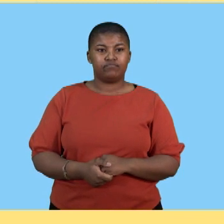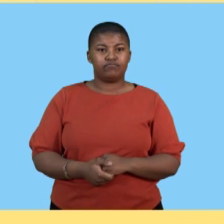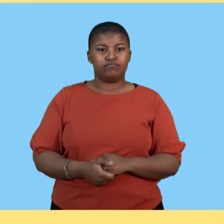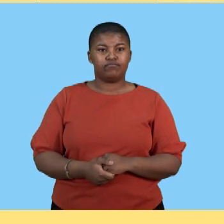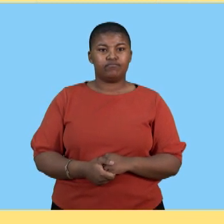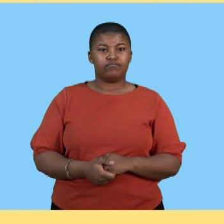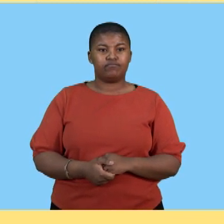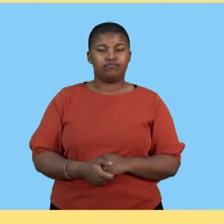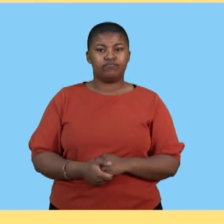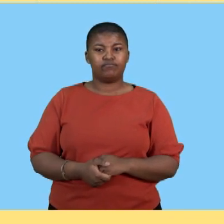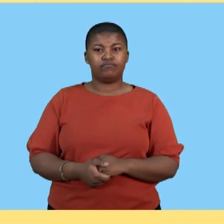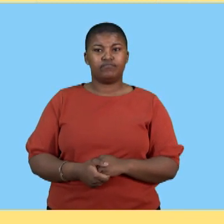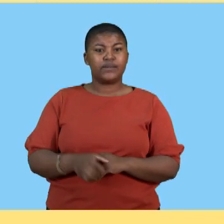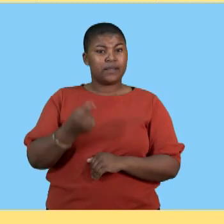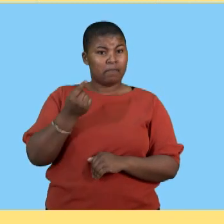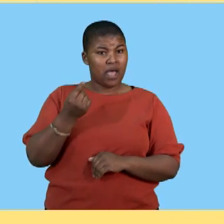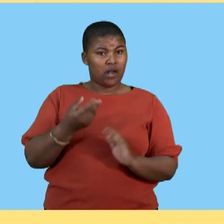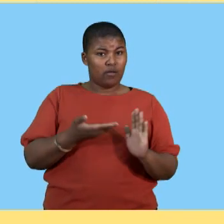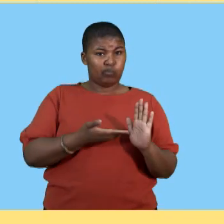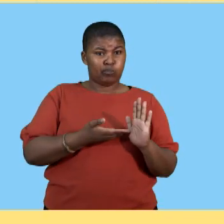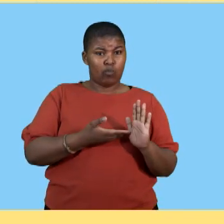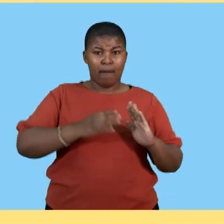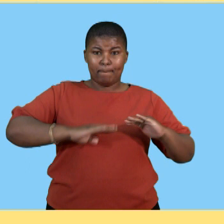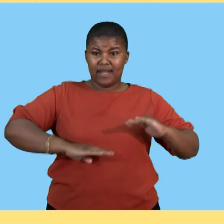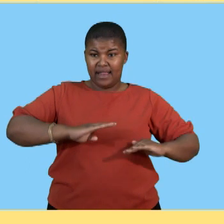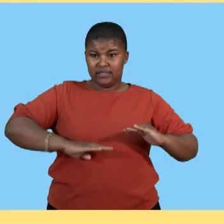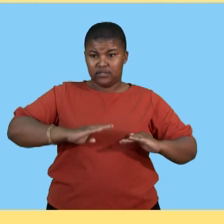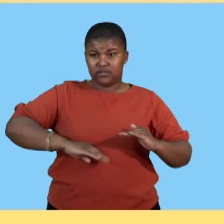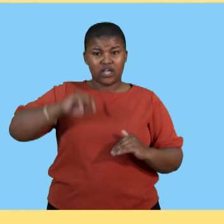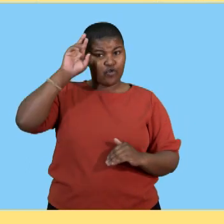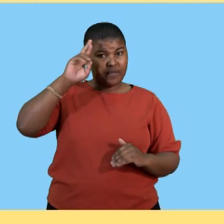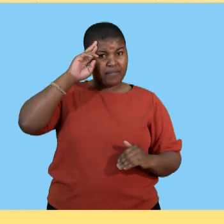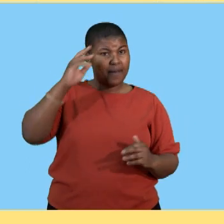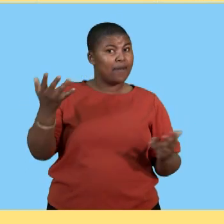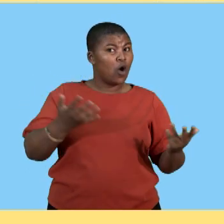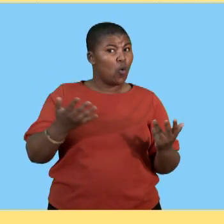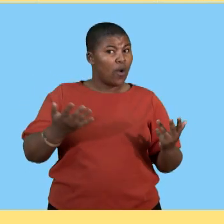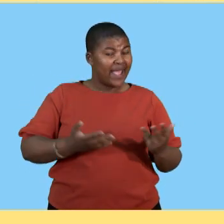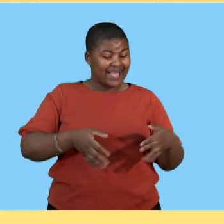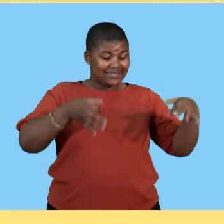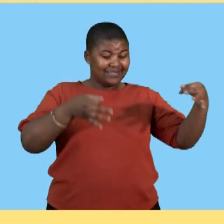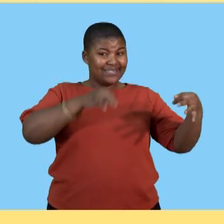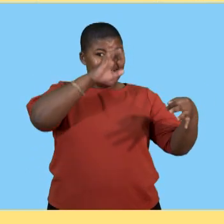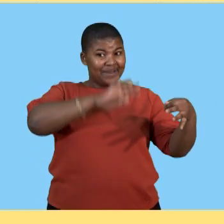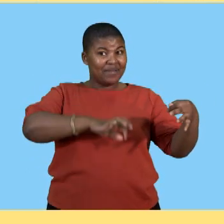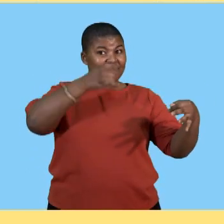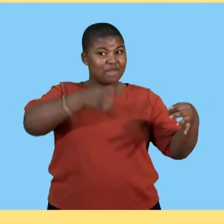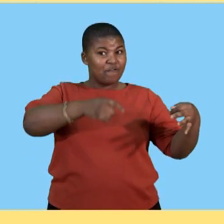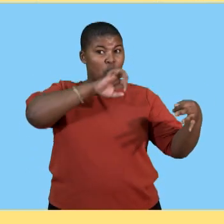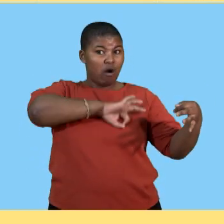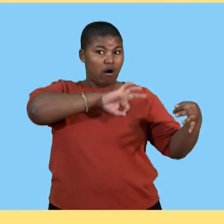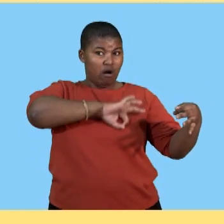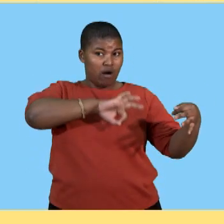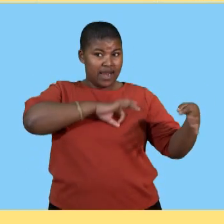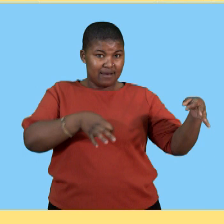now say the amount that is in the list of balances. Remember, we're in the statement of comprehensive income. This